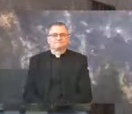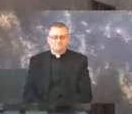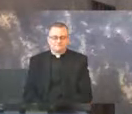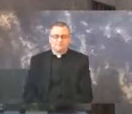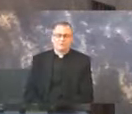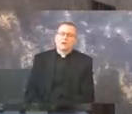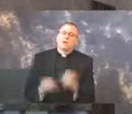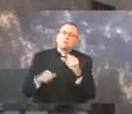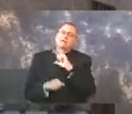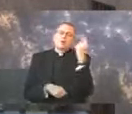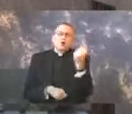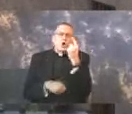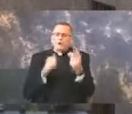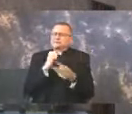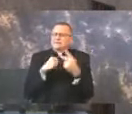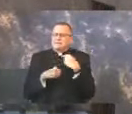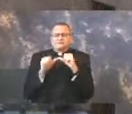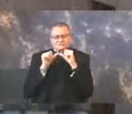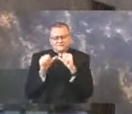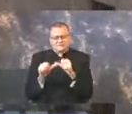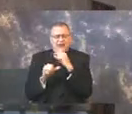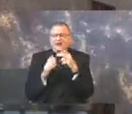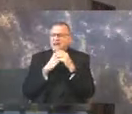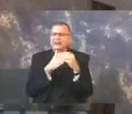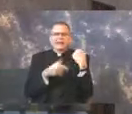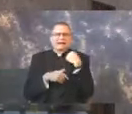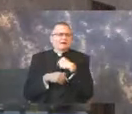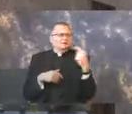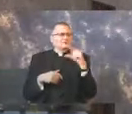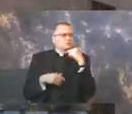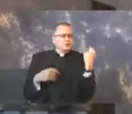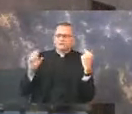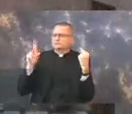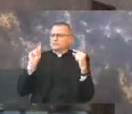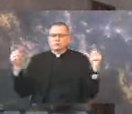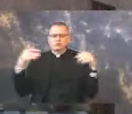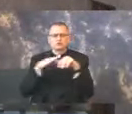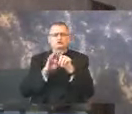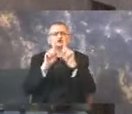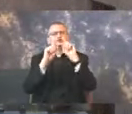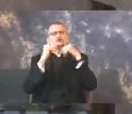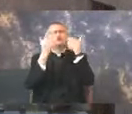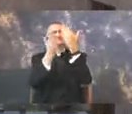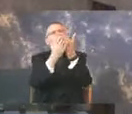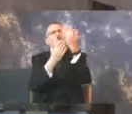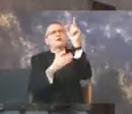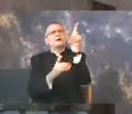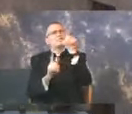charity and lead all of us, shepherds and flock, to eternal life. Amen.